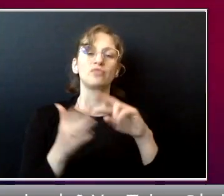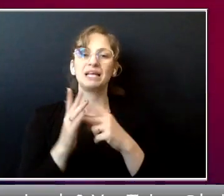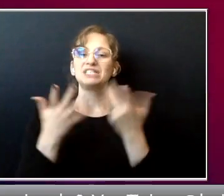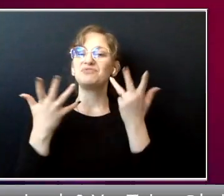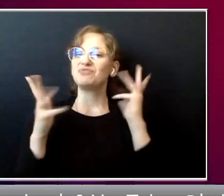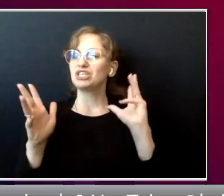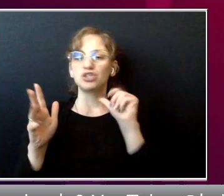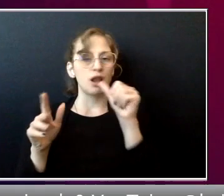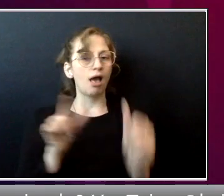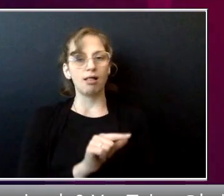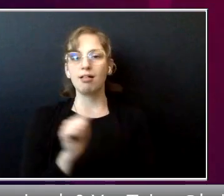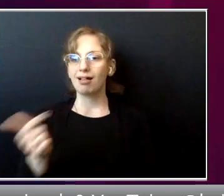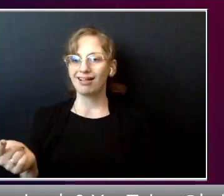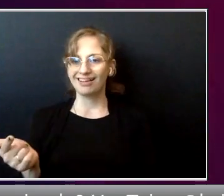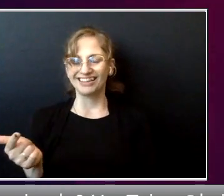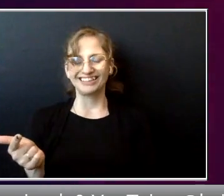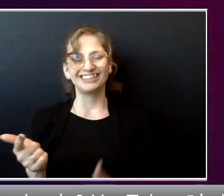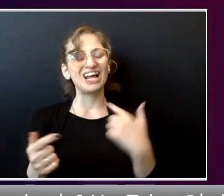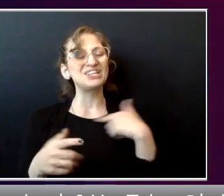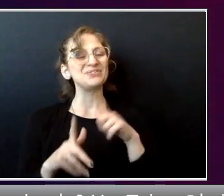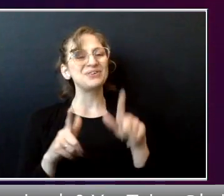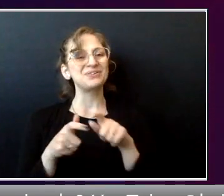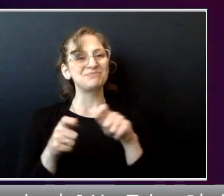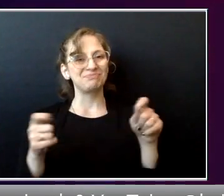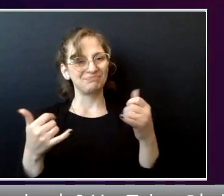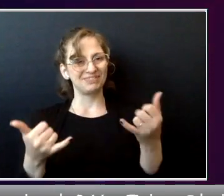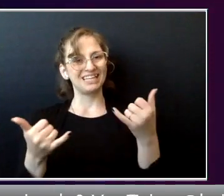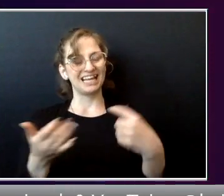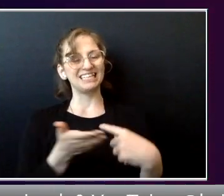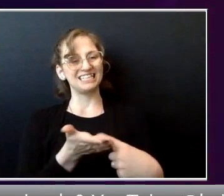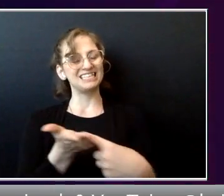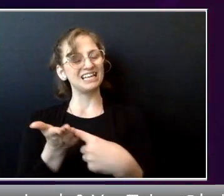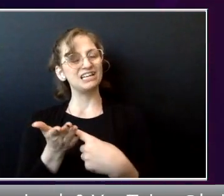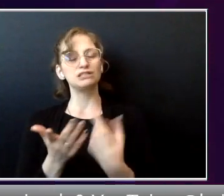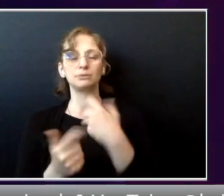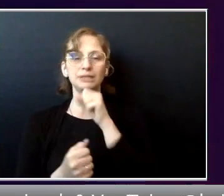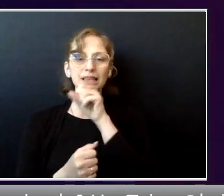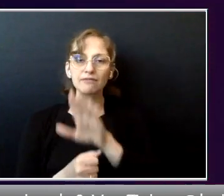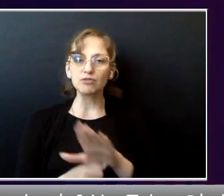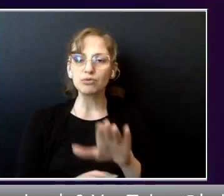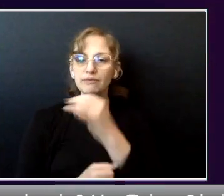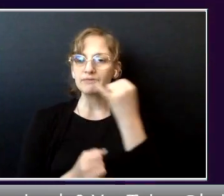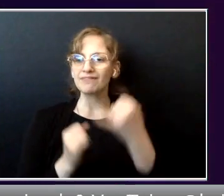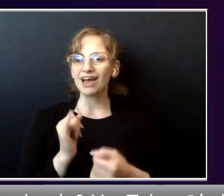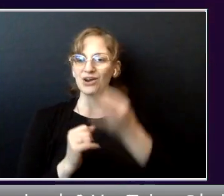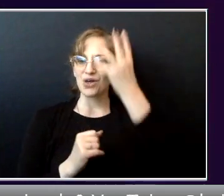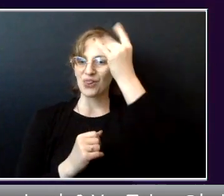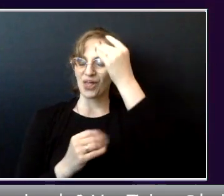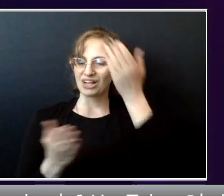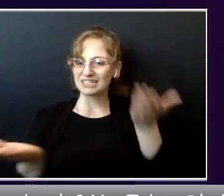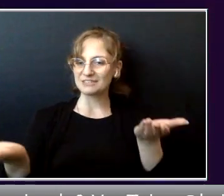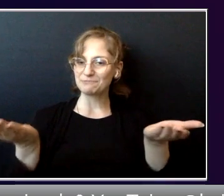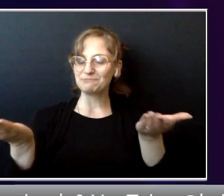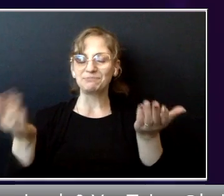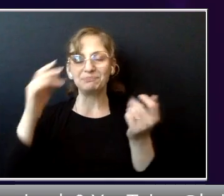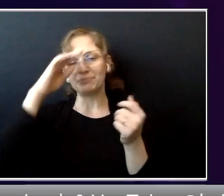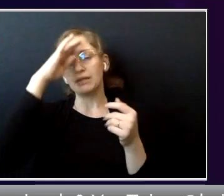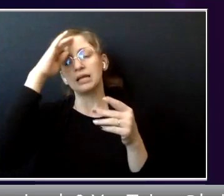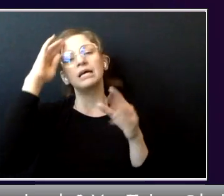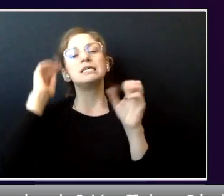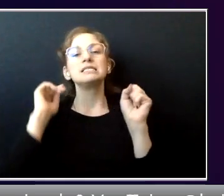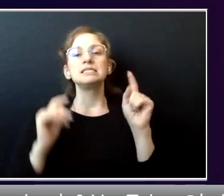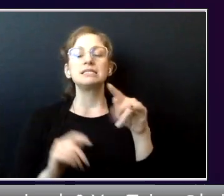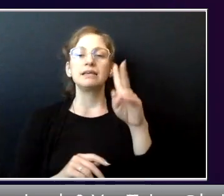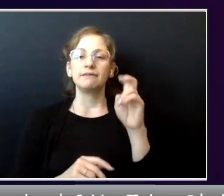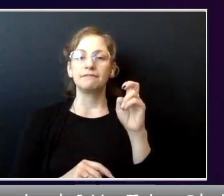As we wrap up this discussion, I would love some final thoughts from Steve and from Dr. Allie. Steve, what's the